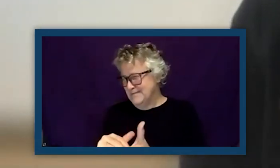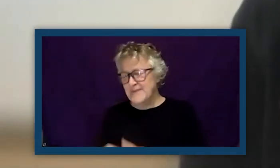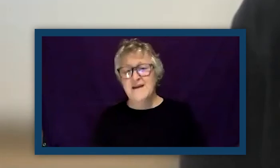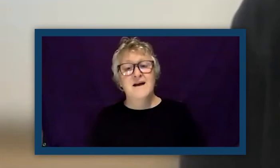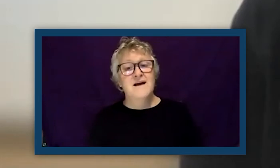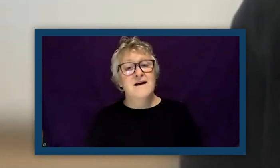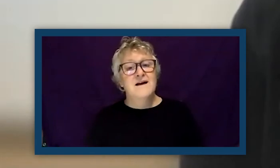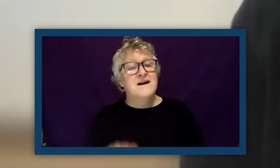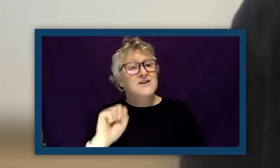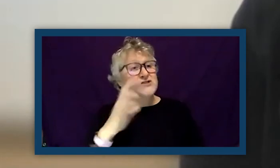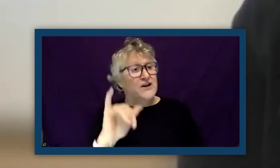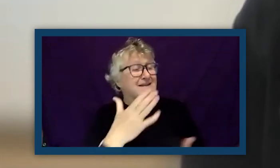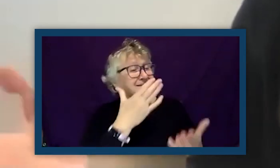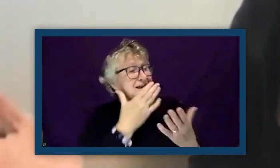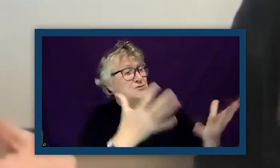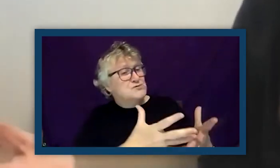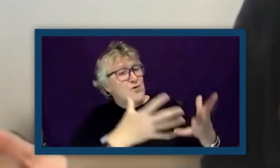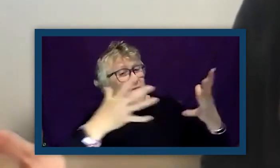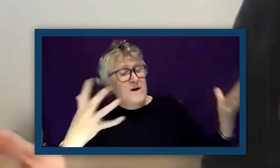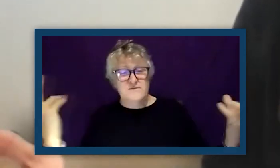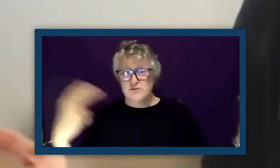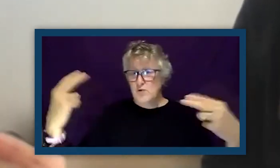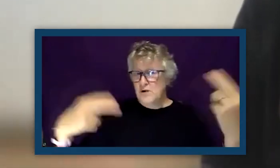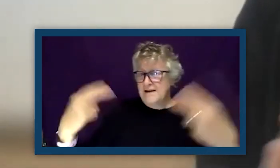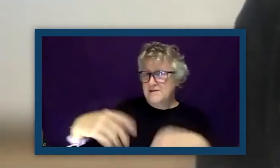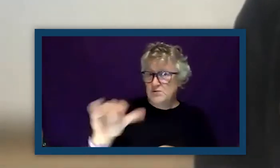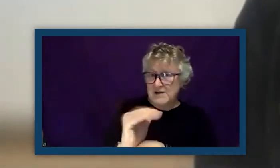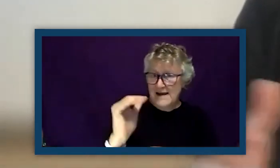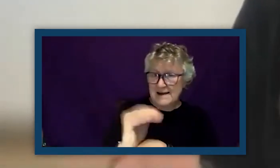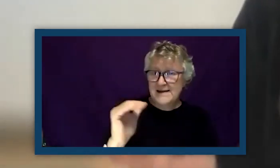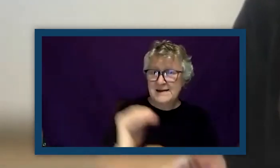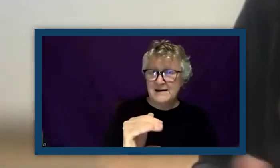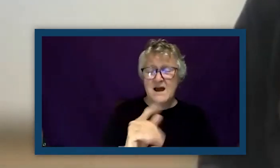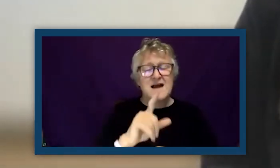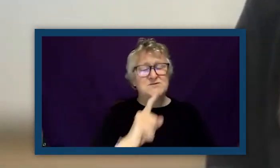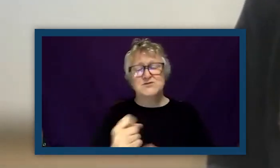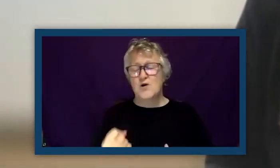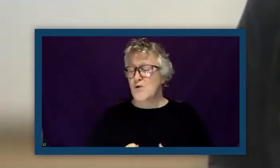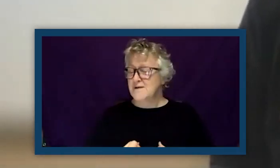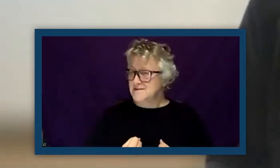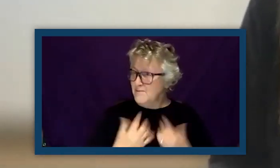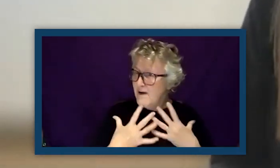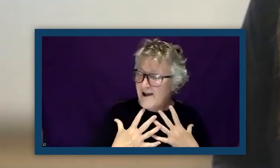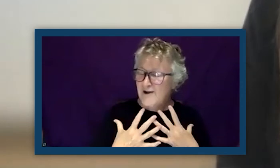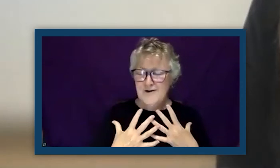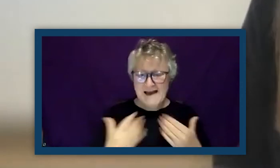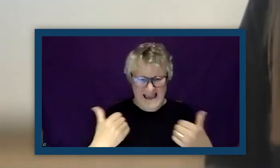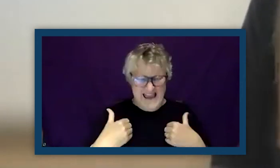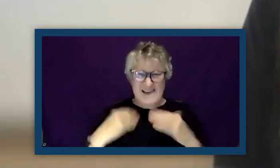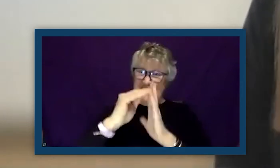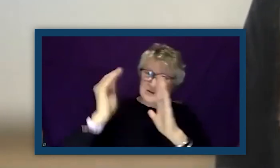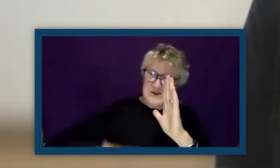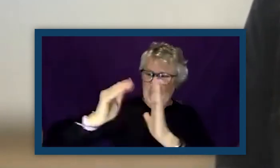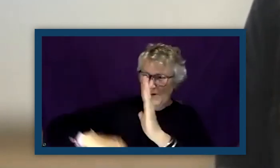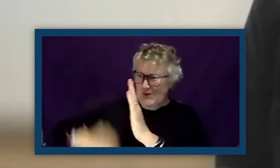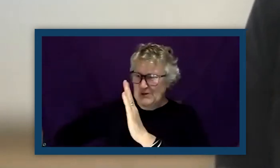much for joining me and all of us on this panel today. I am super inspired. I have all these notes. I'm going to take them home and study